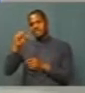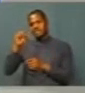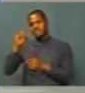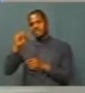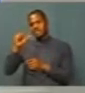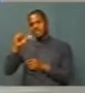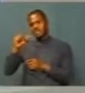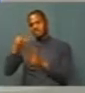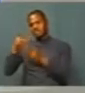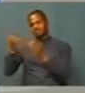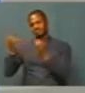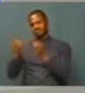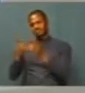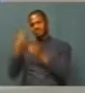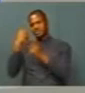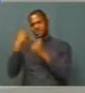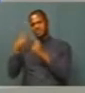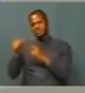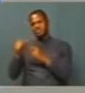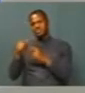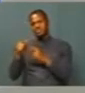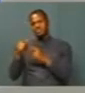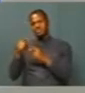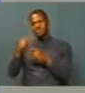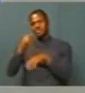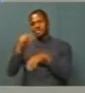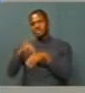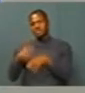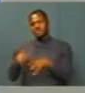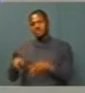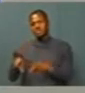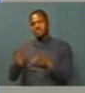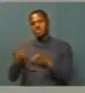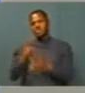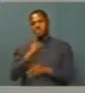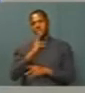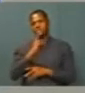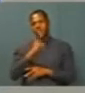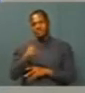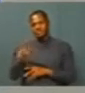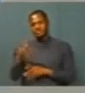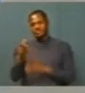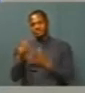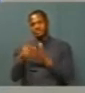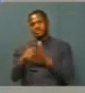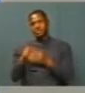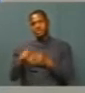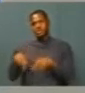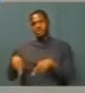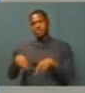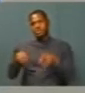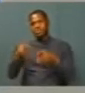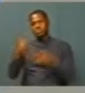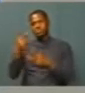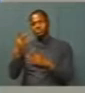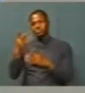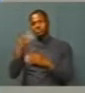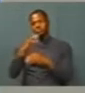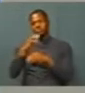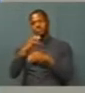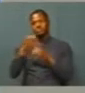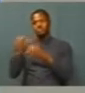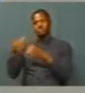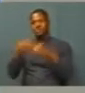East Municipality due to the deplorable nature of the road. A water body located along the road between the two communities